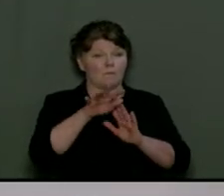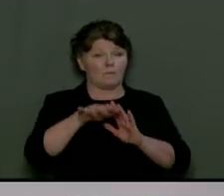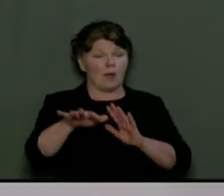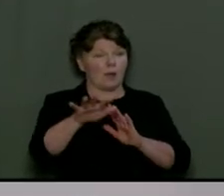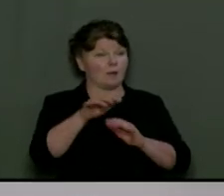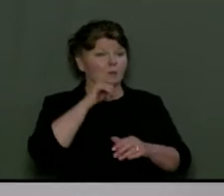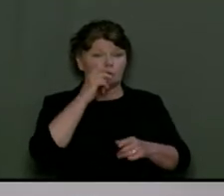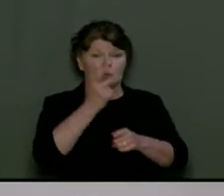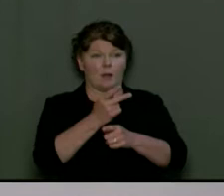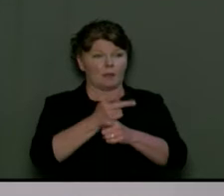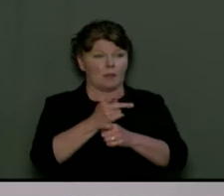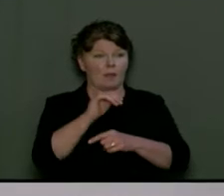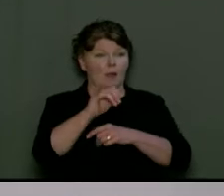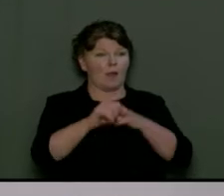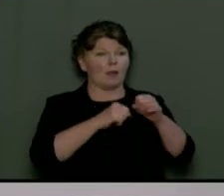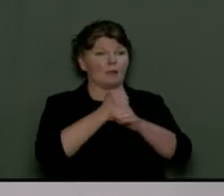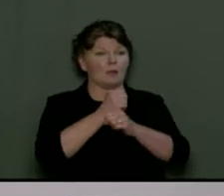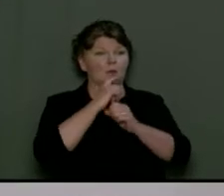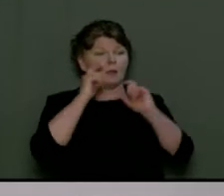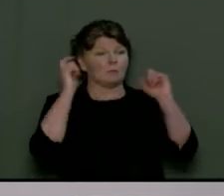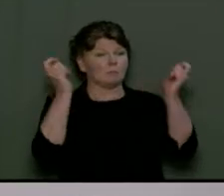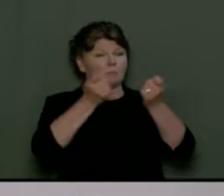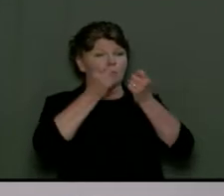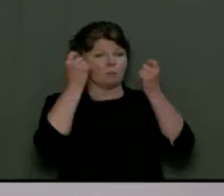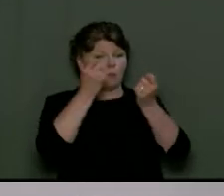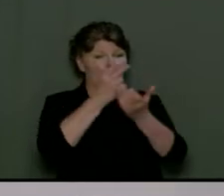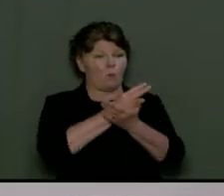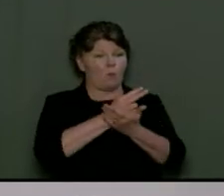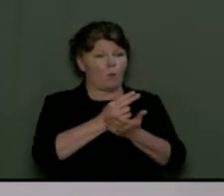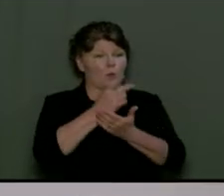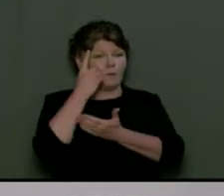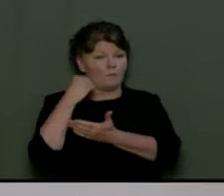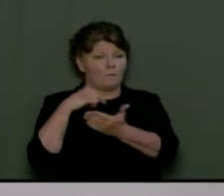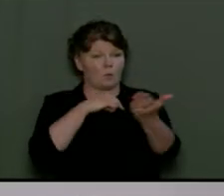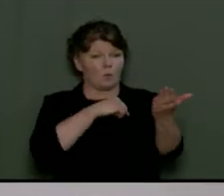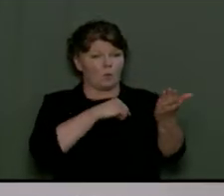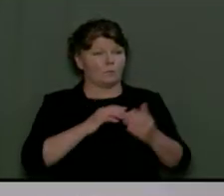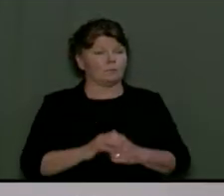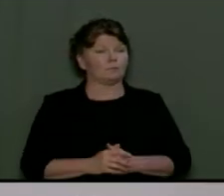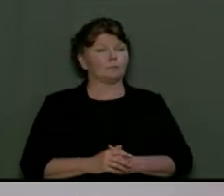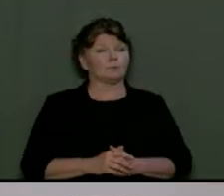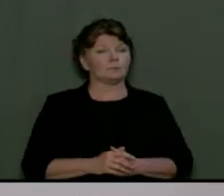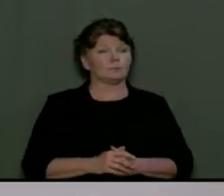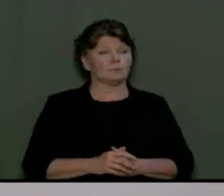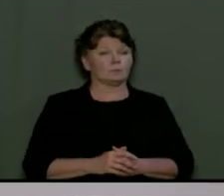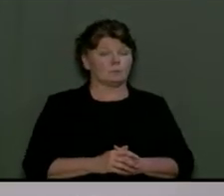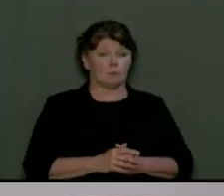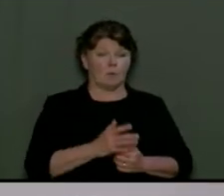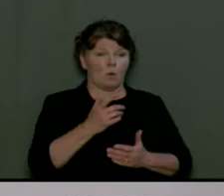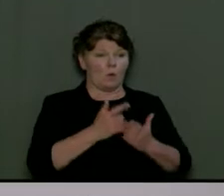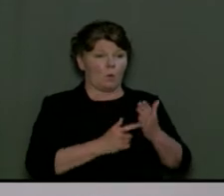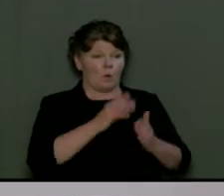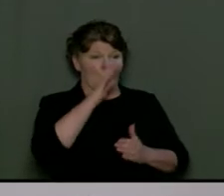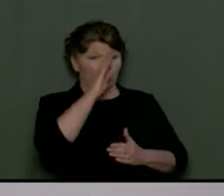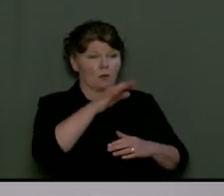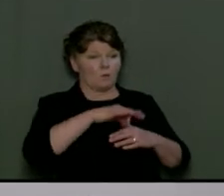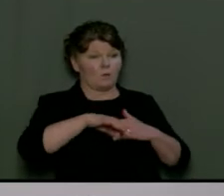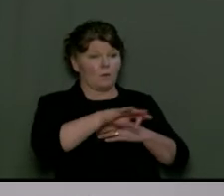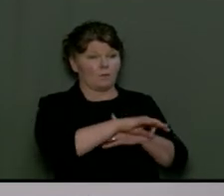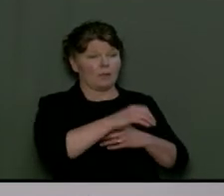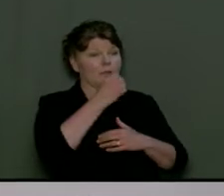a jubilee, and it is to be holy for you. Eat only what is taken directly from the